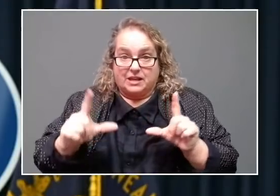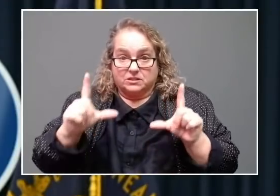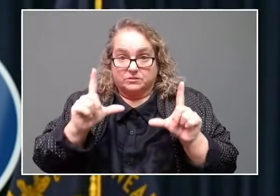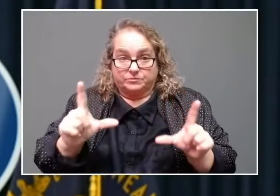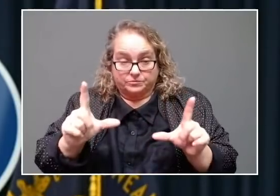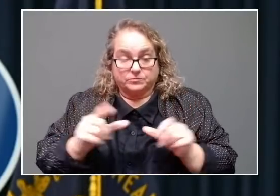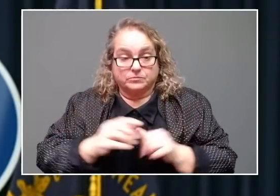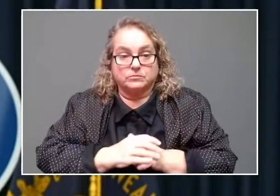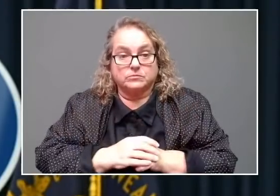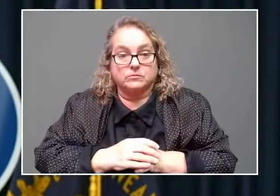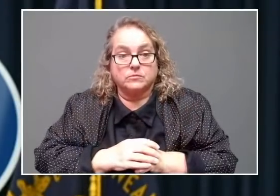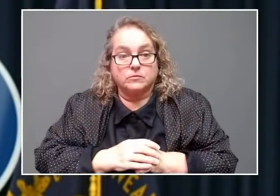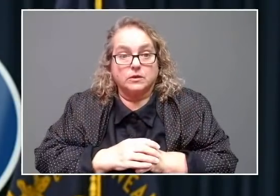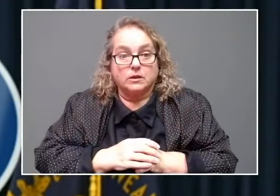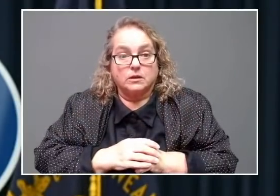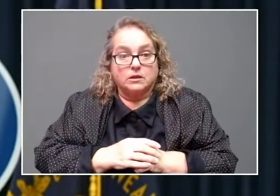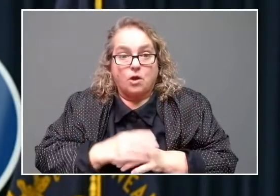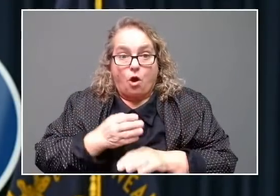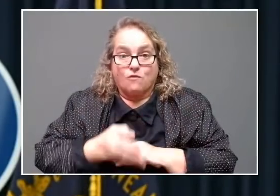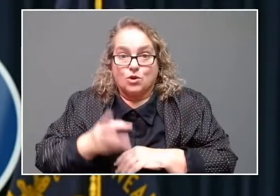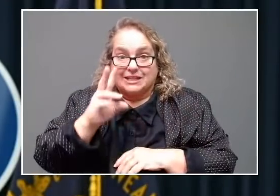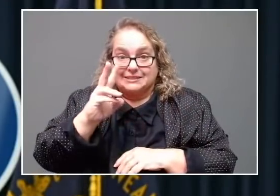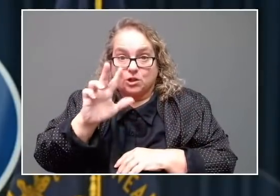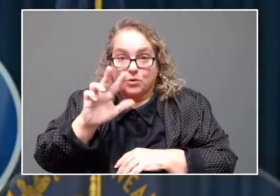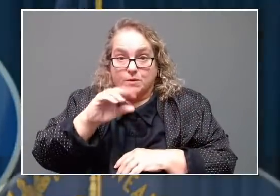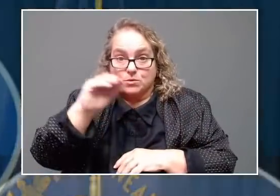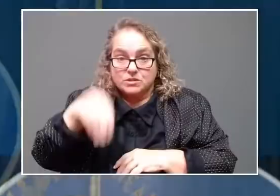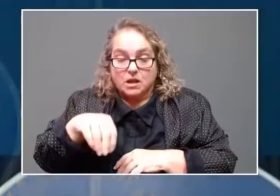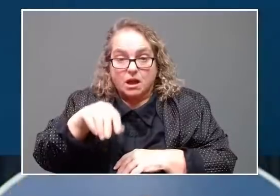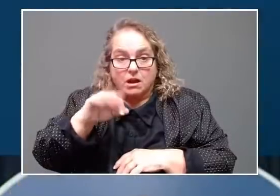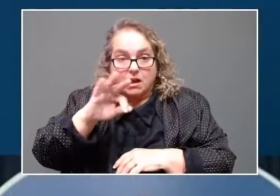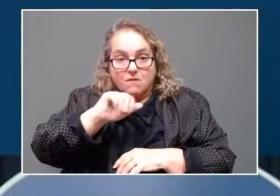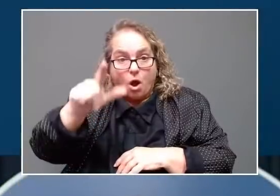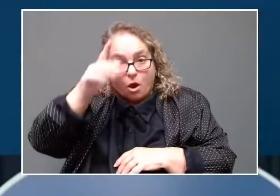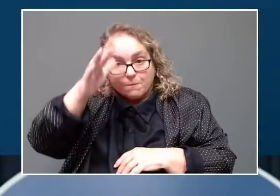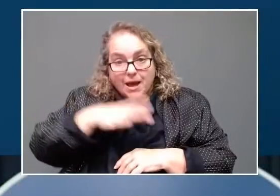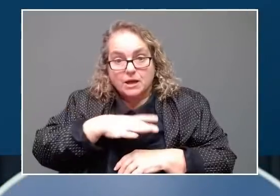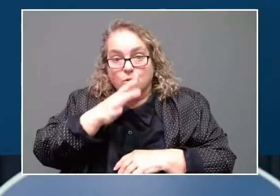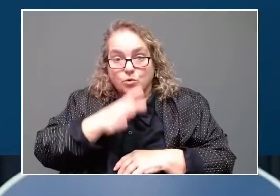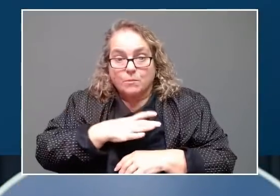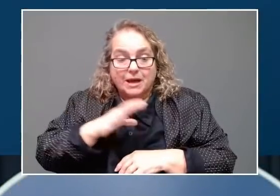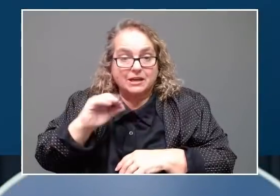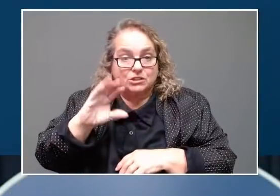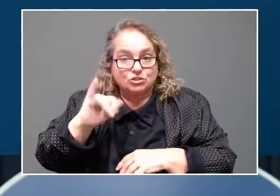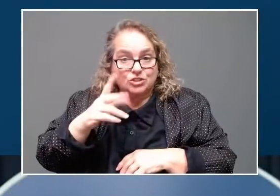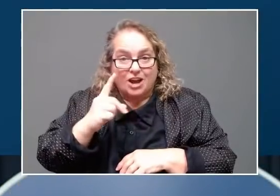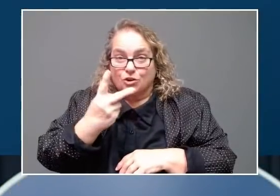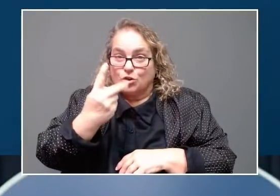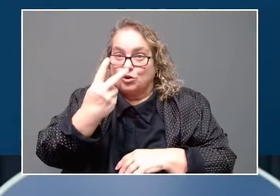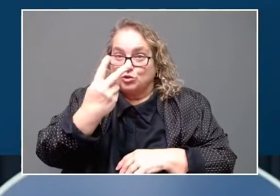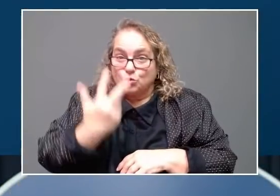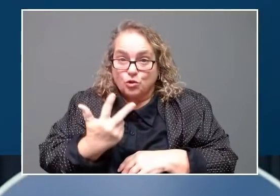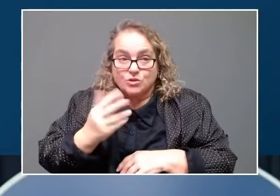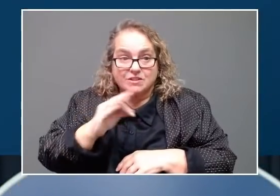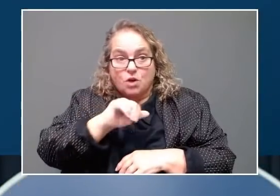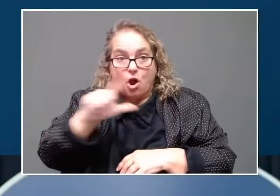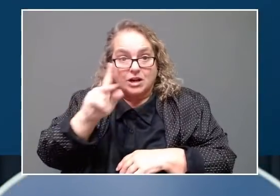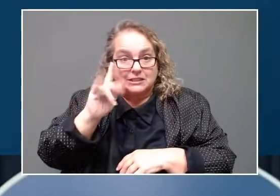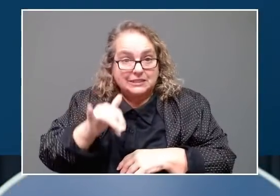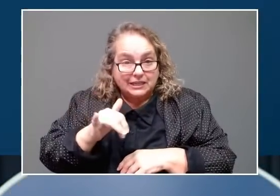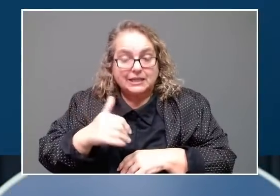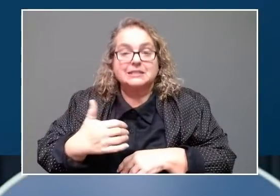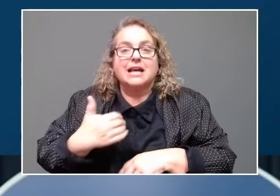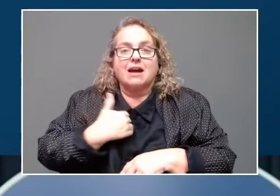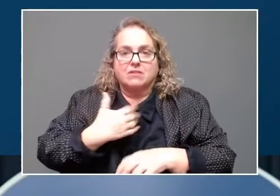over 63% of every man, woman, and child, nearly 2/3 of all Kentuckians, whether eligible or not, have gotten at least one